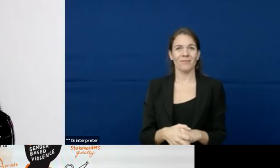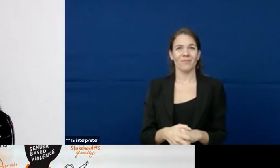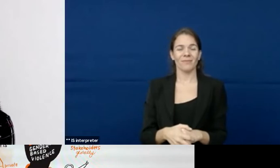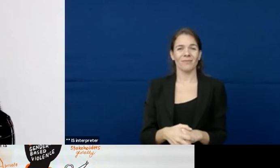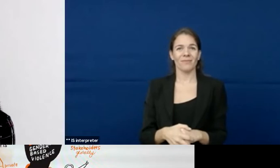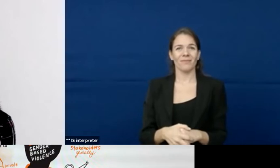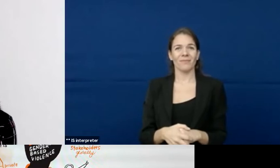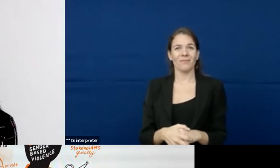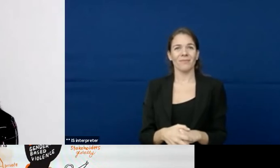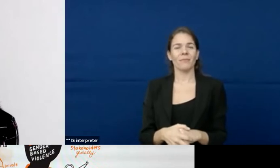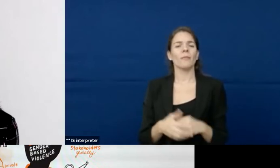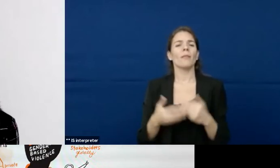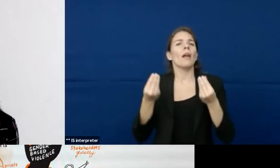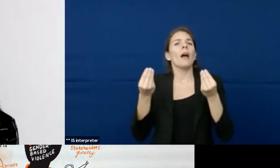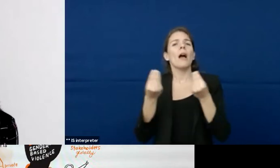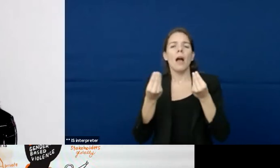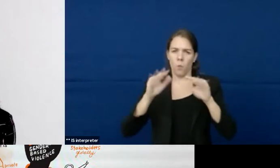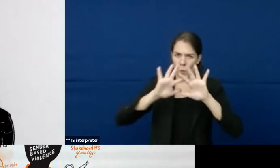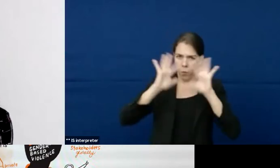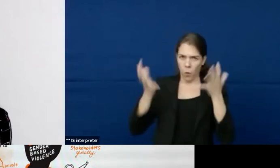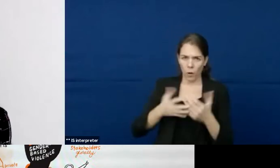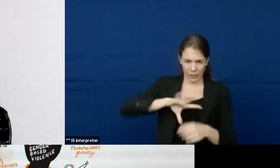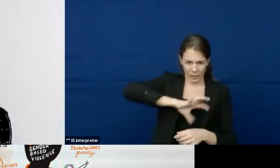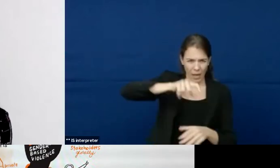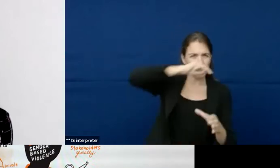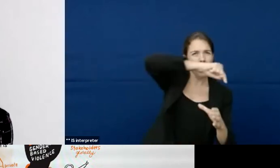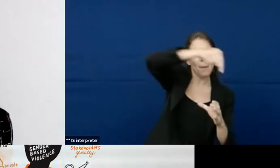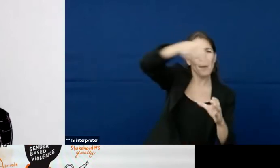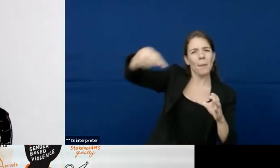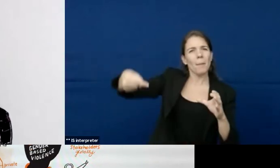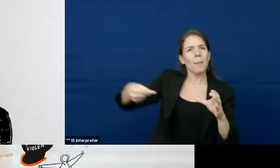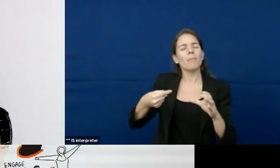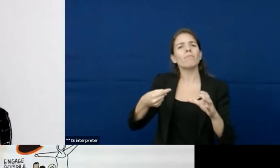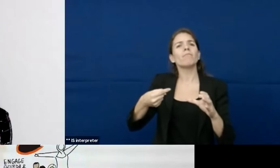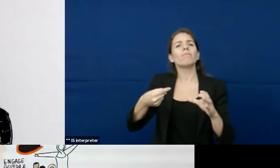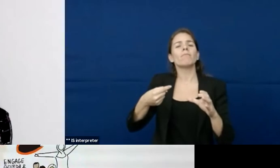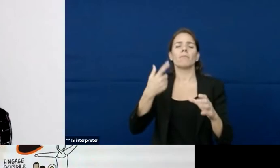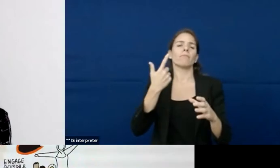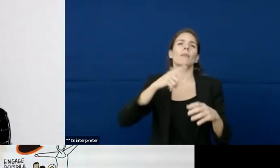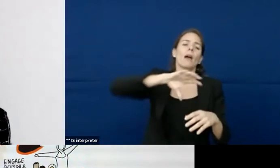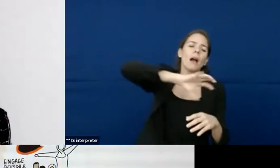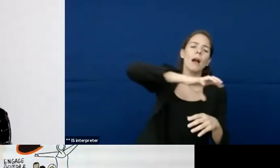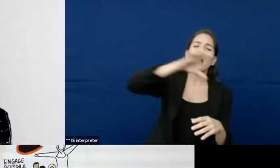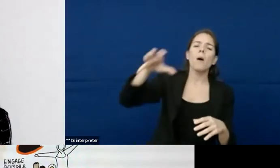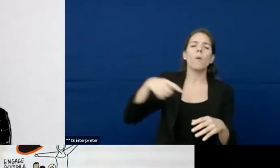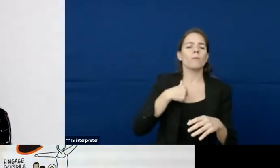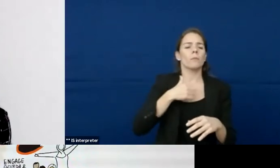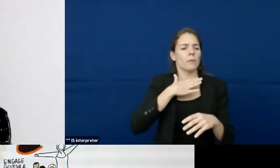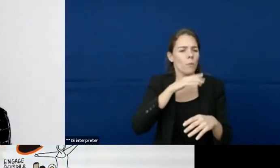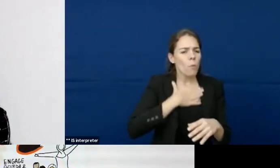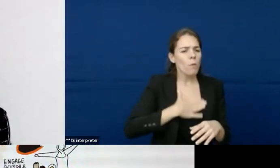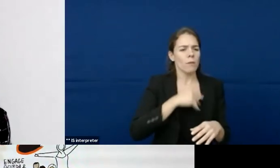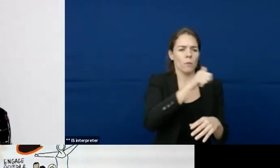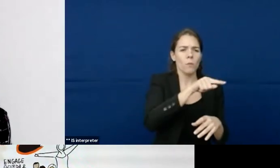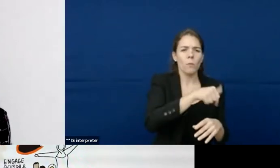survivors of violence. And to do all this, we have to address the severe funding gaps that are preventing us from reaching the scale of